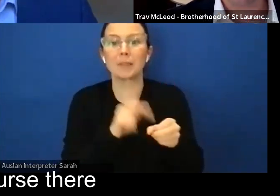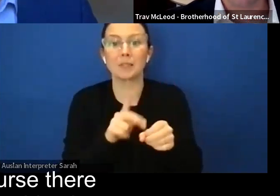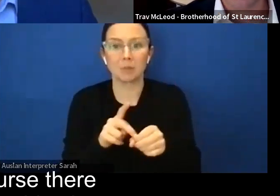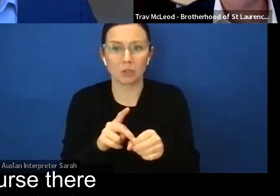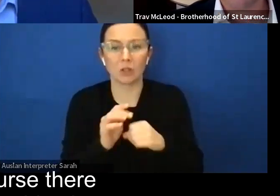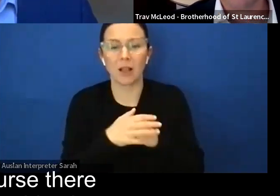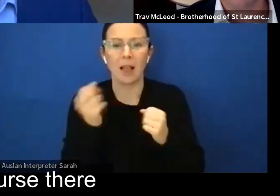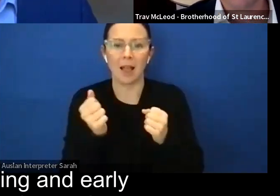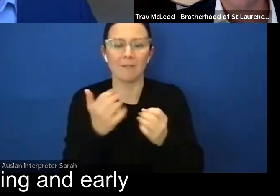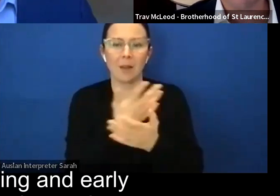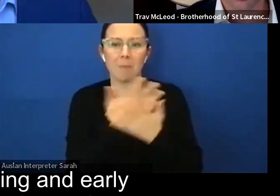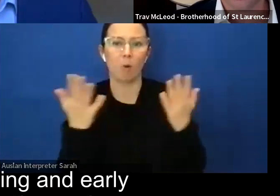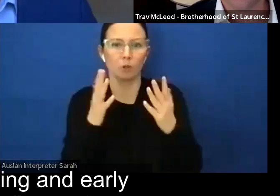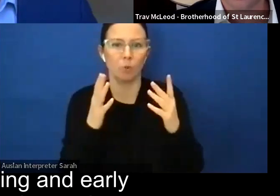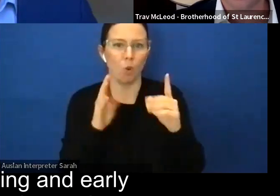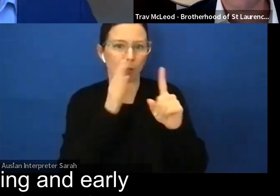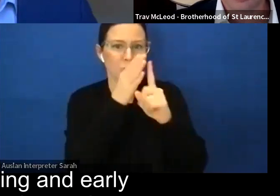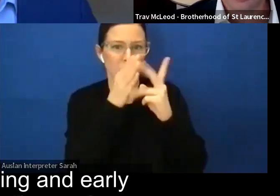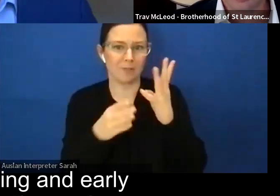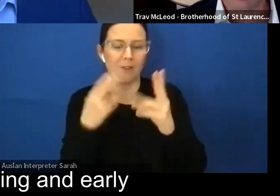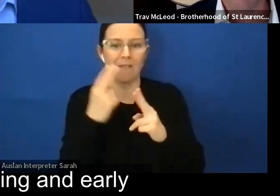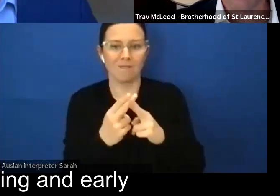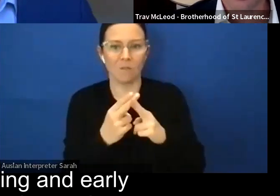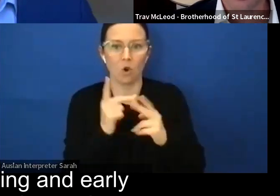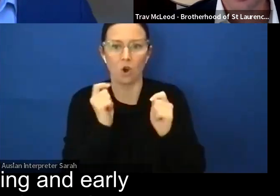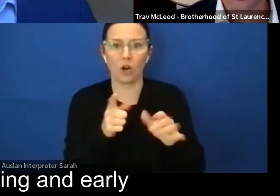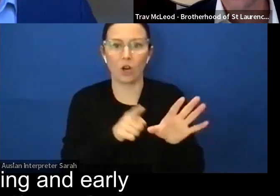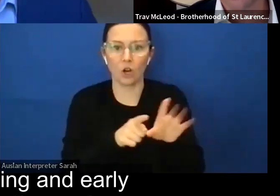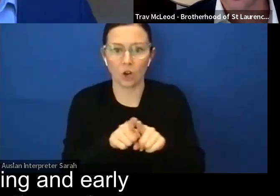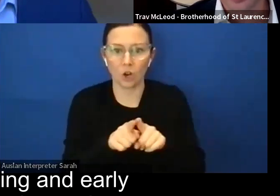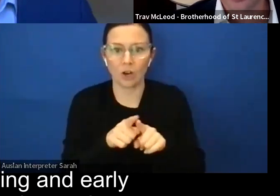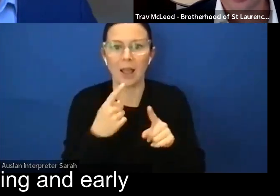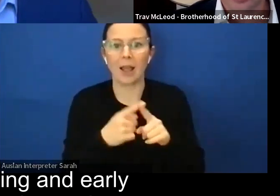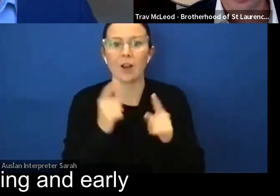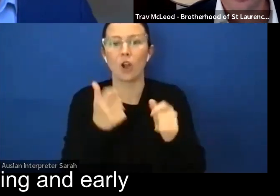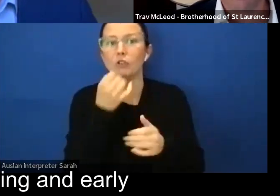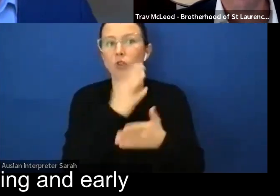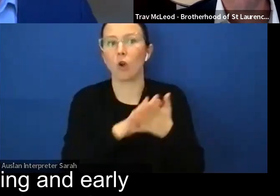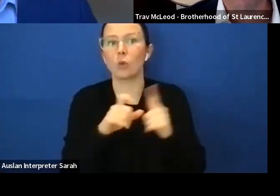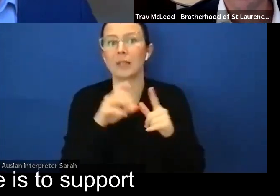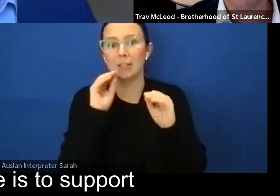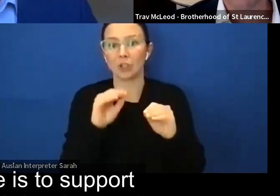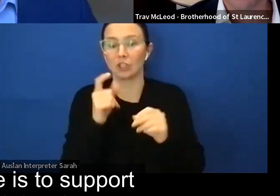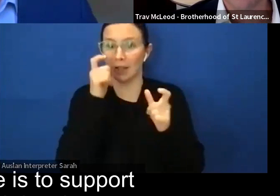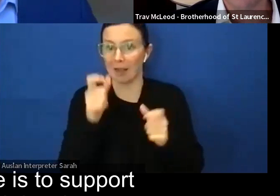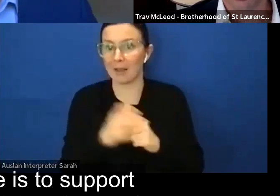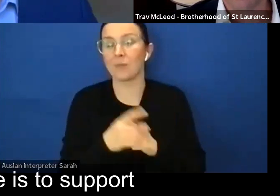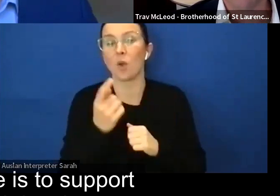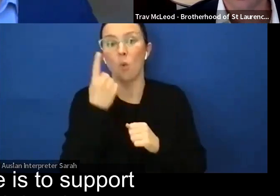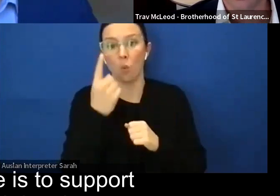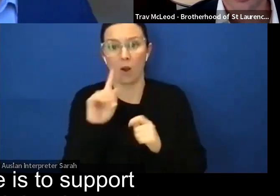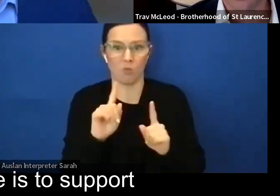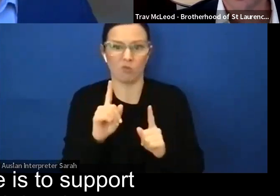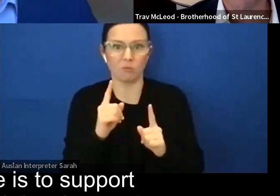are multiple objectives to early learning and early childhood education and care. One, of course, is to